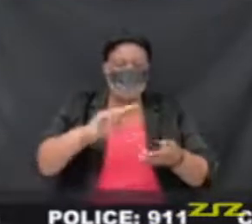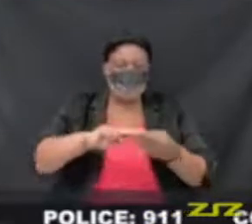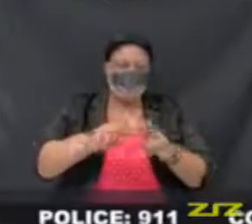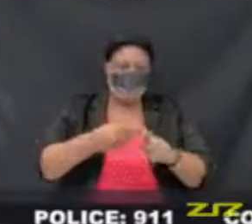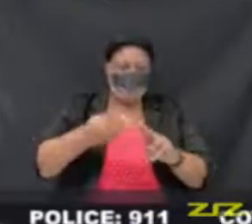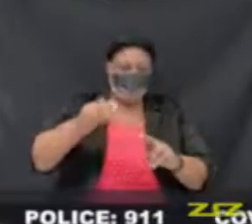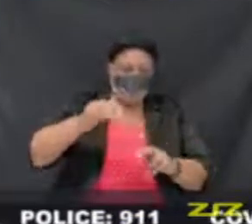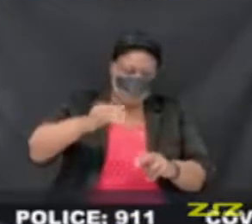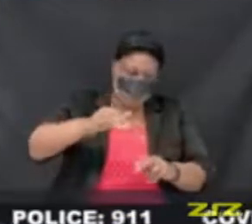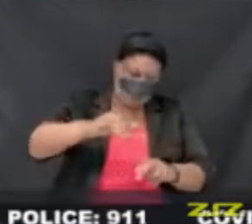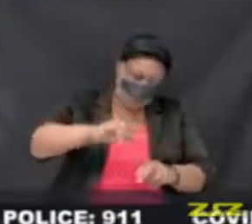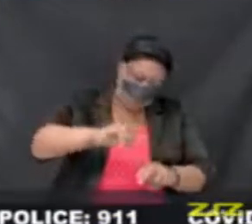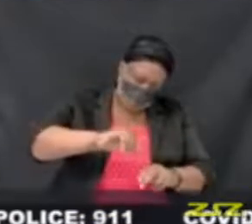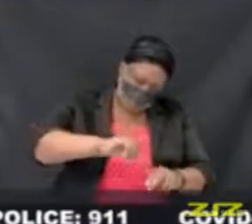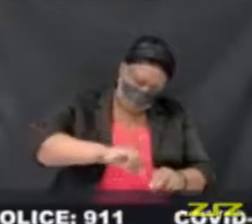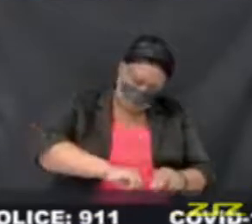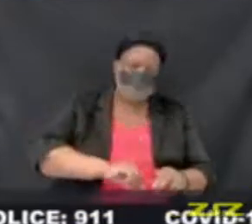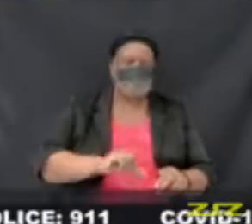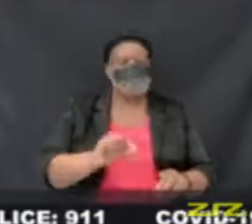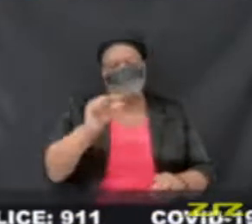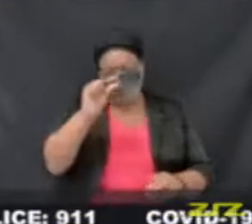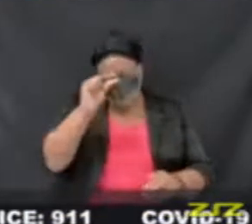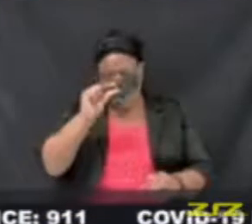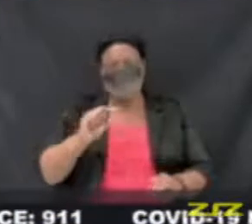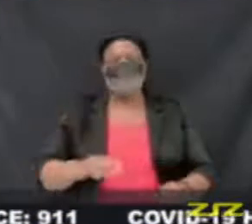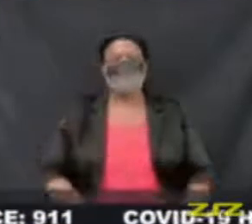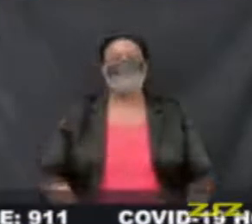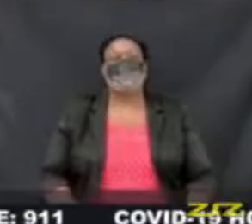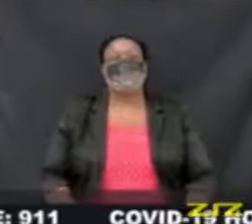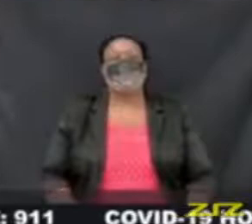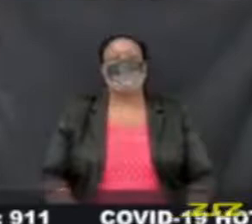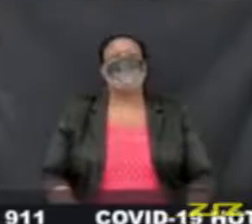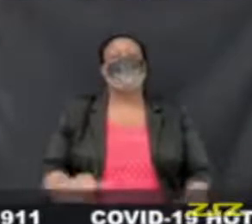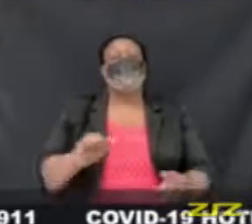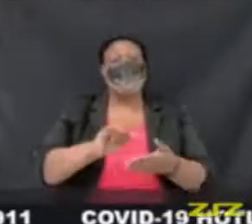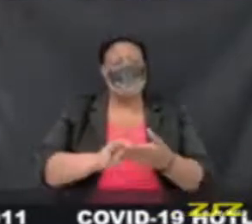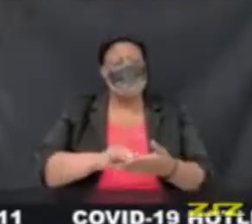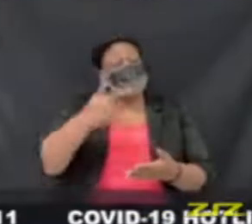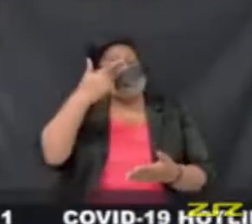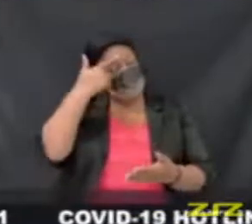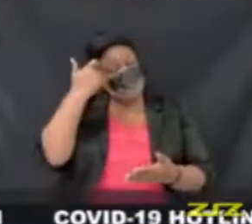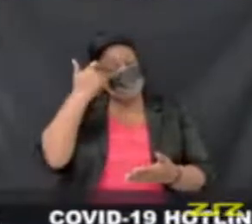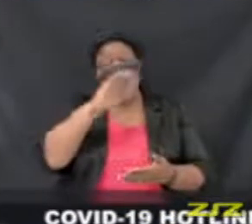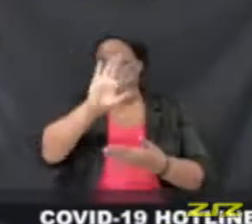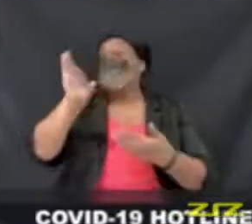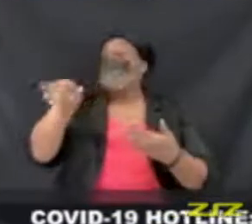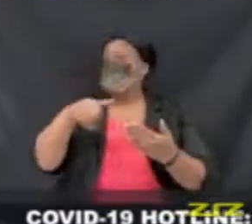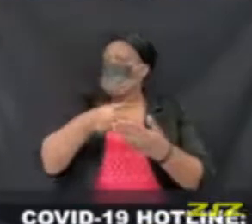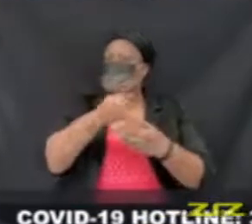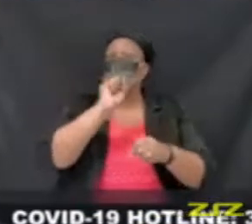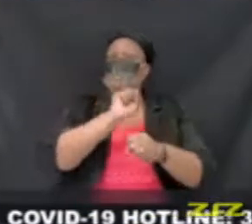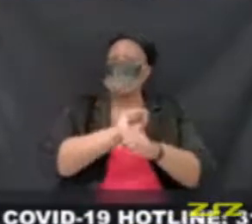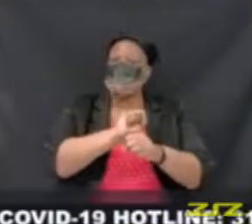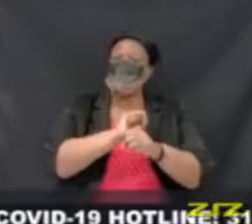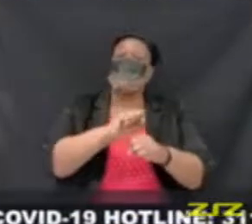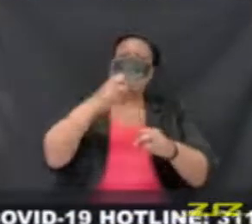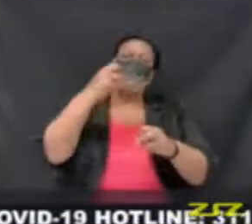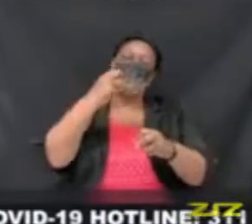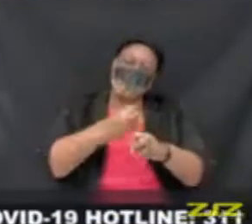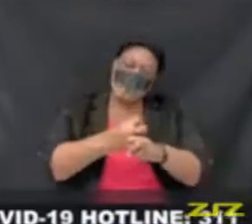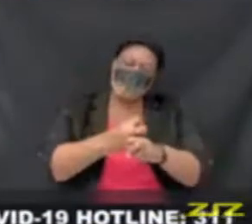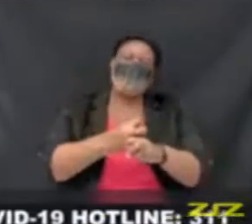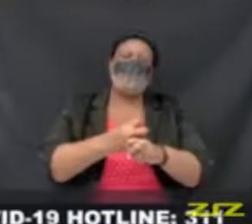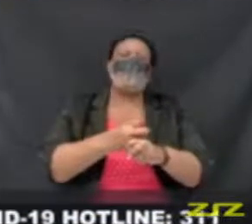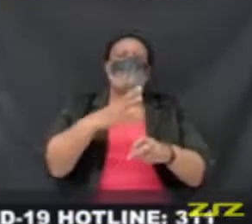new COVID-19 infections. This has come about as a result of your efforts and cooperation with the